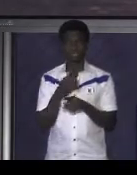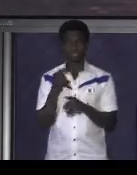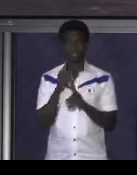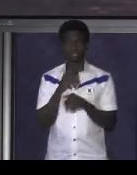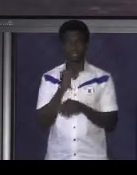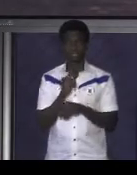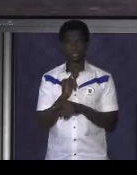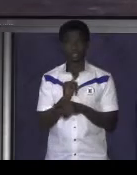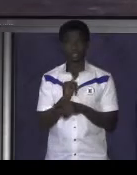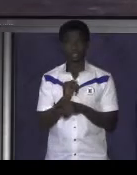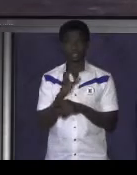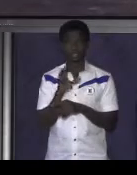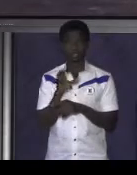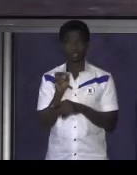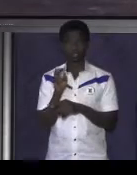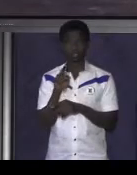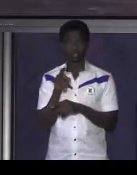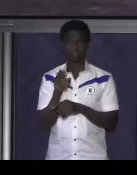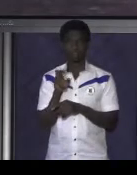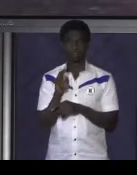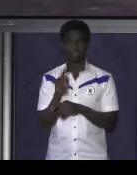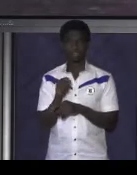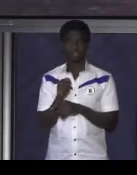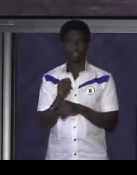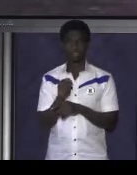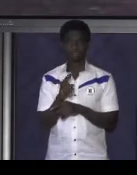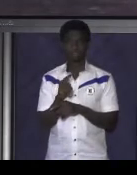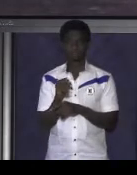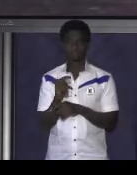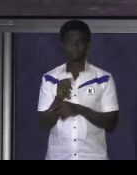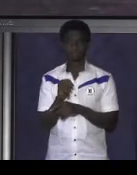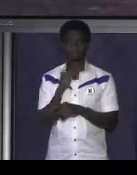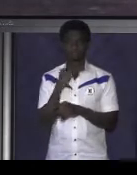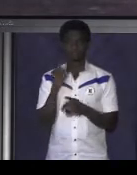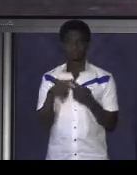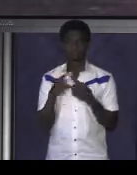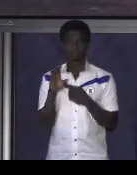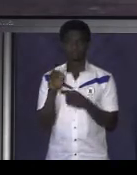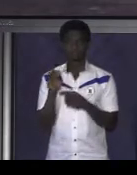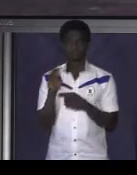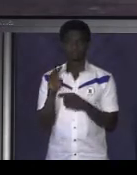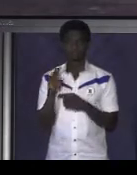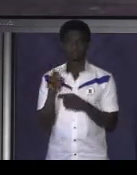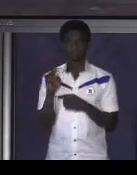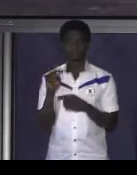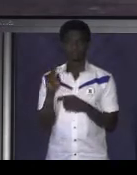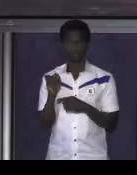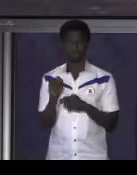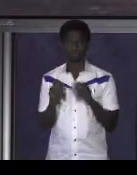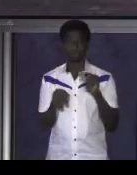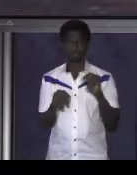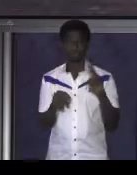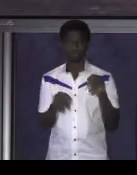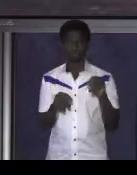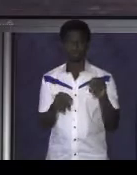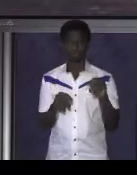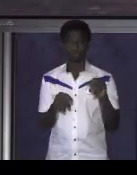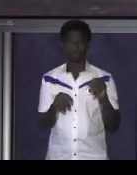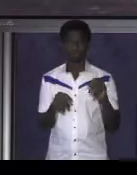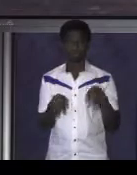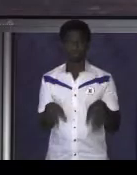answer is convent. None is to convent. A man lives in the house, nuns live in